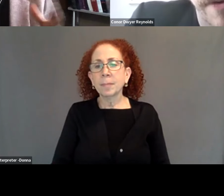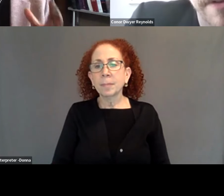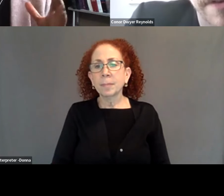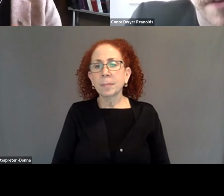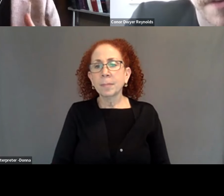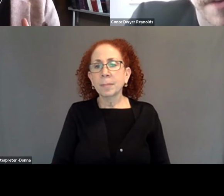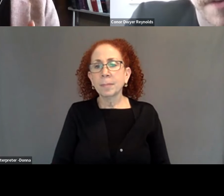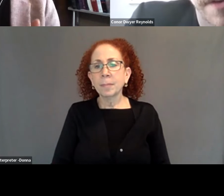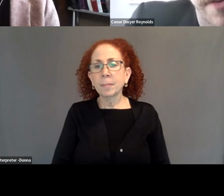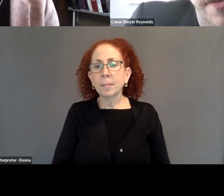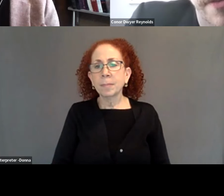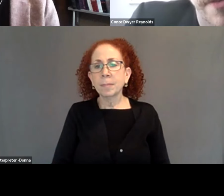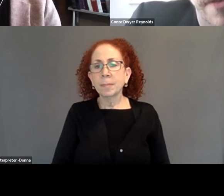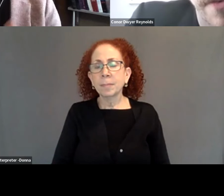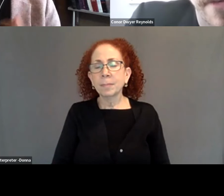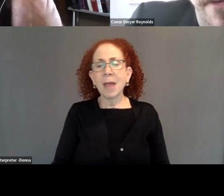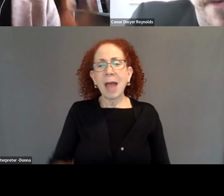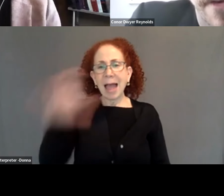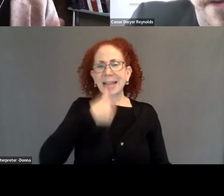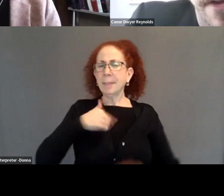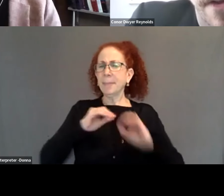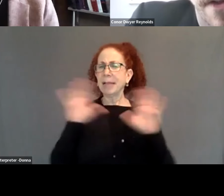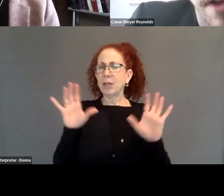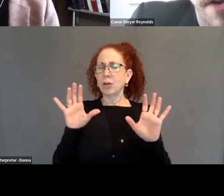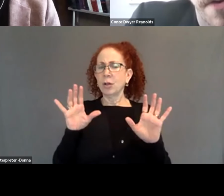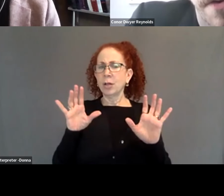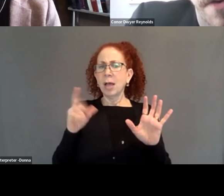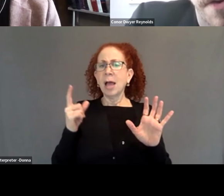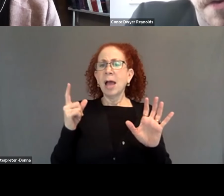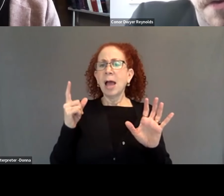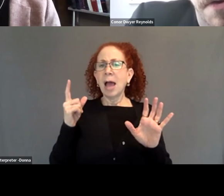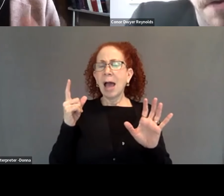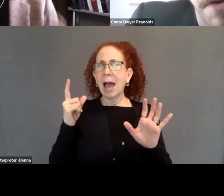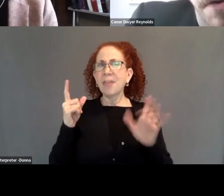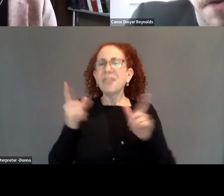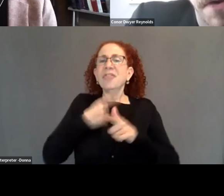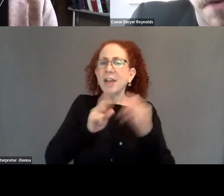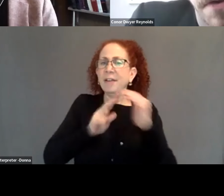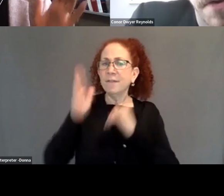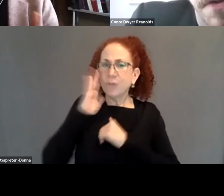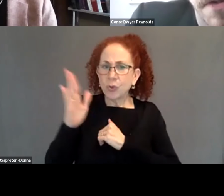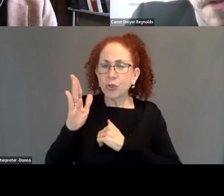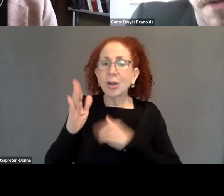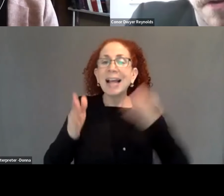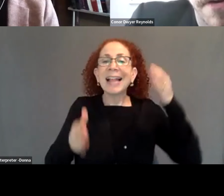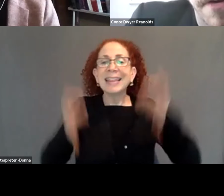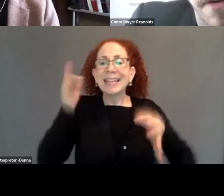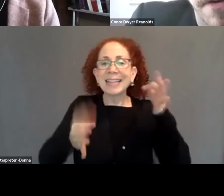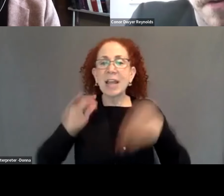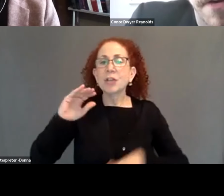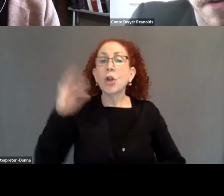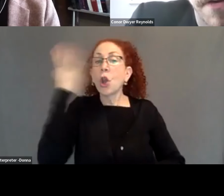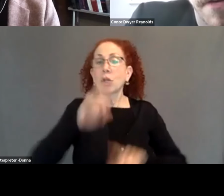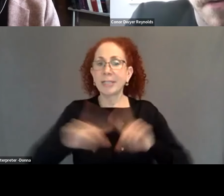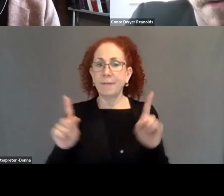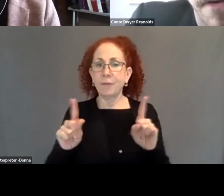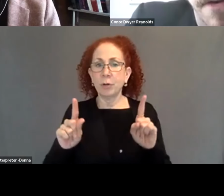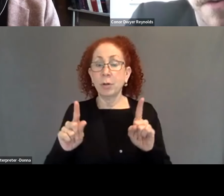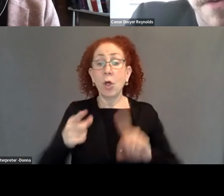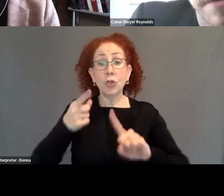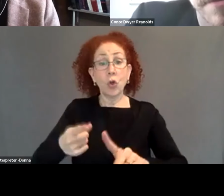we as, well, I guess I'll be clear, then I think prison litigation looks different, that it's about harm reduction and not the end goal of just